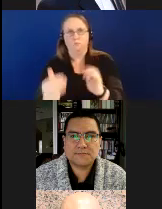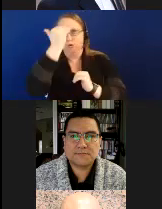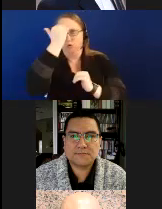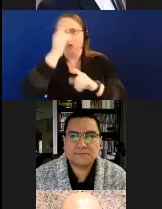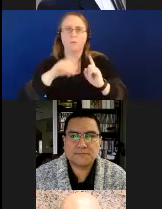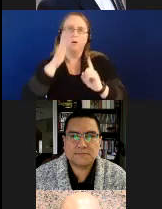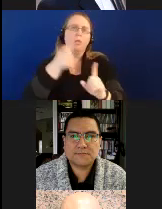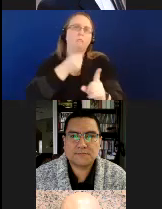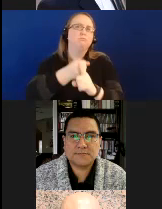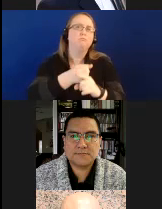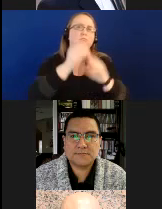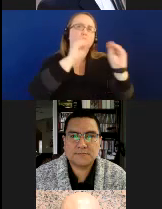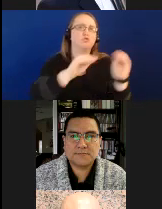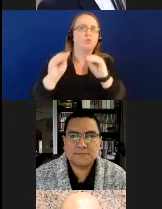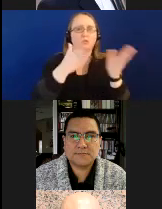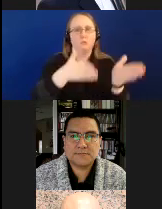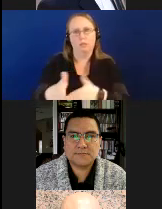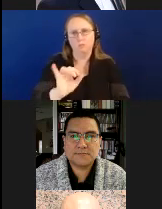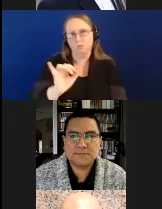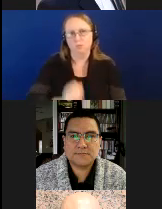on their instructional planning.